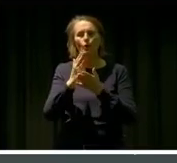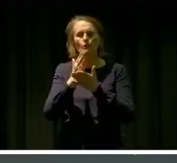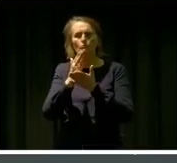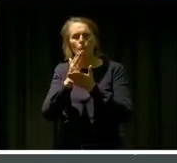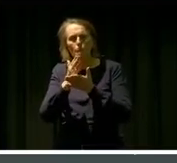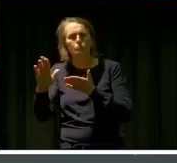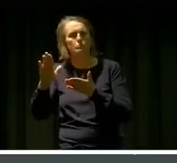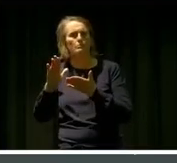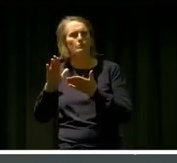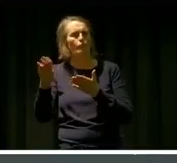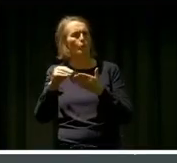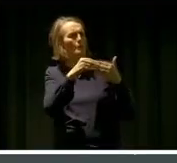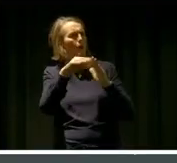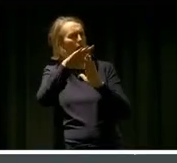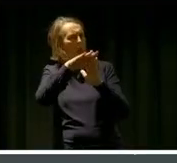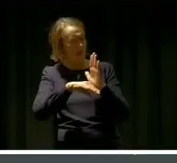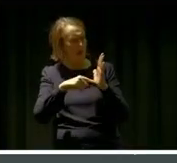often overlooked.